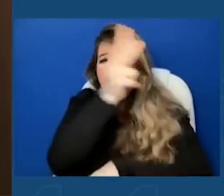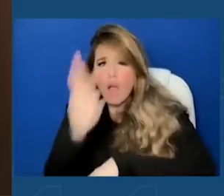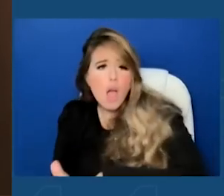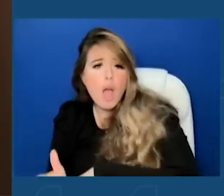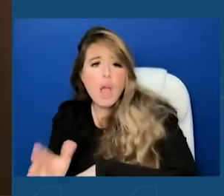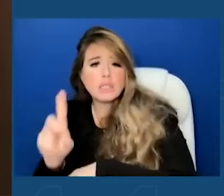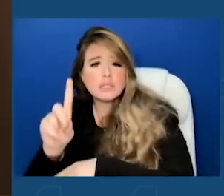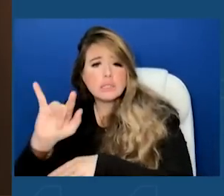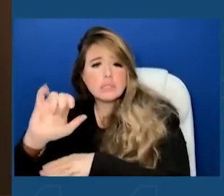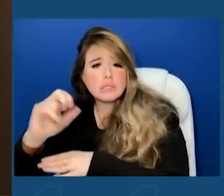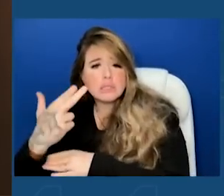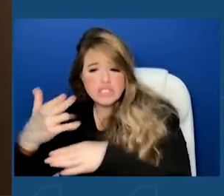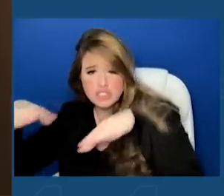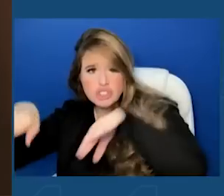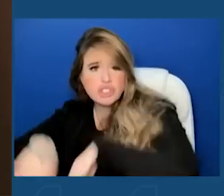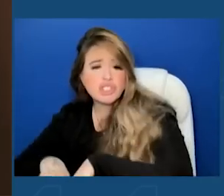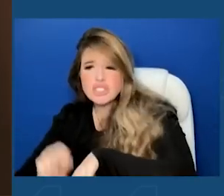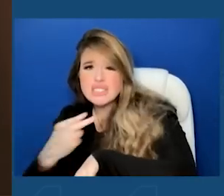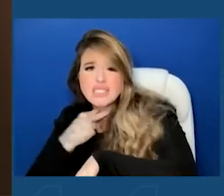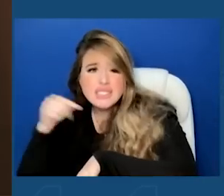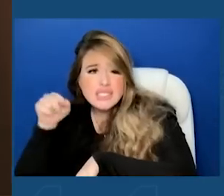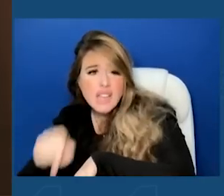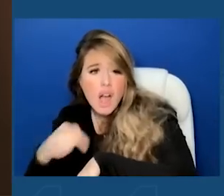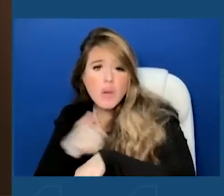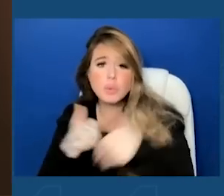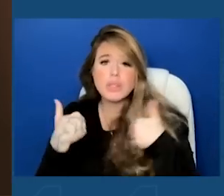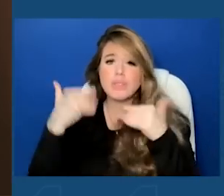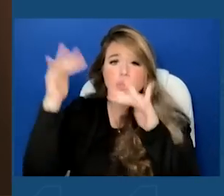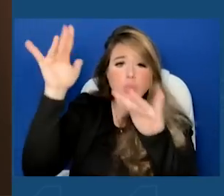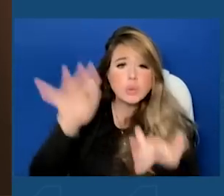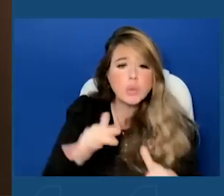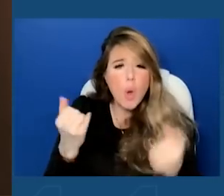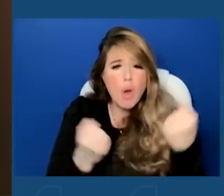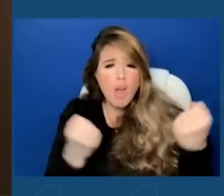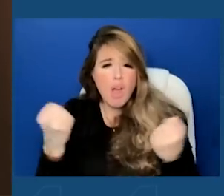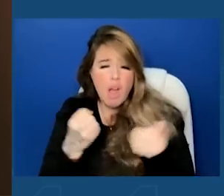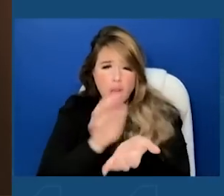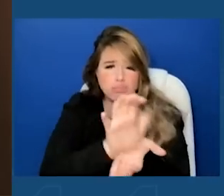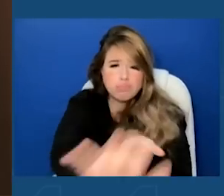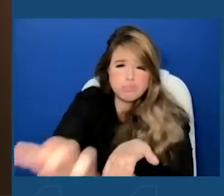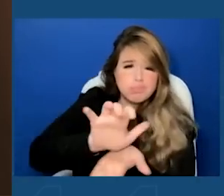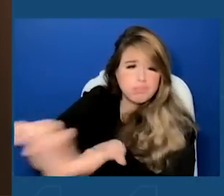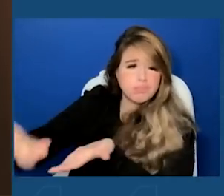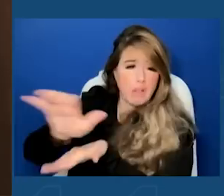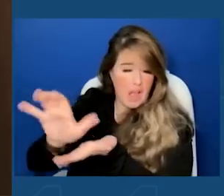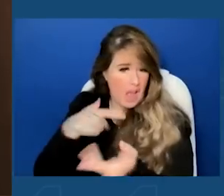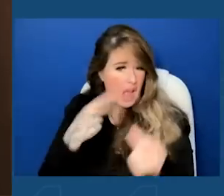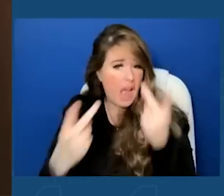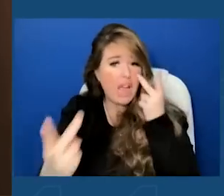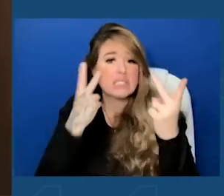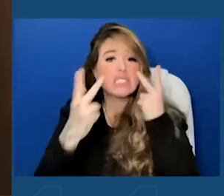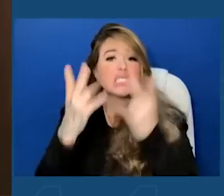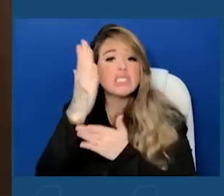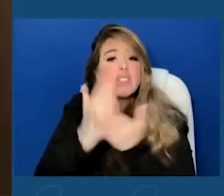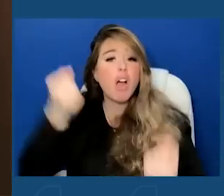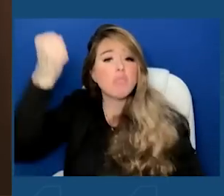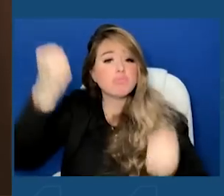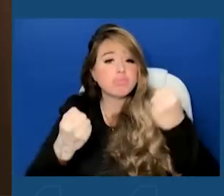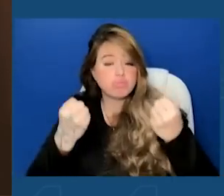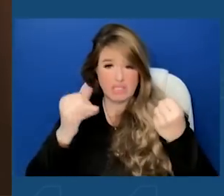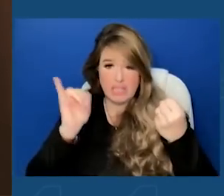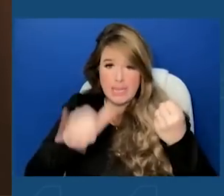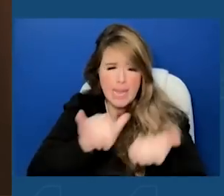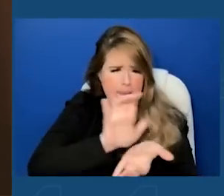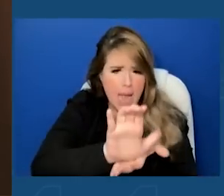had snowplows, major snowplows, and rescue vehicles. I saw them myself in ditches buried in snow. So